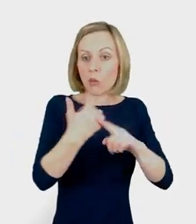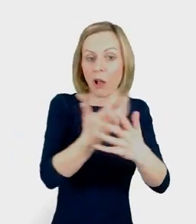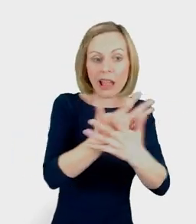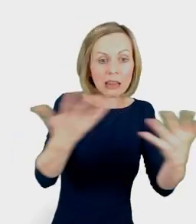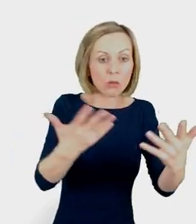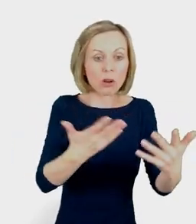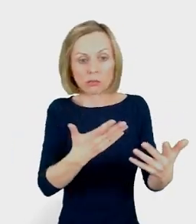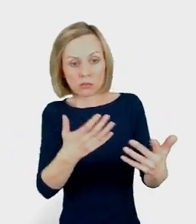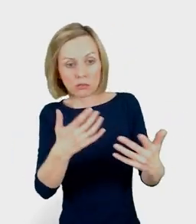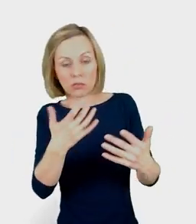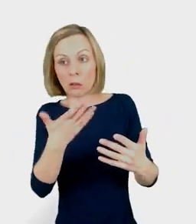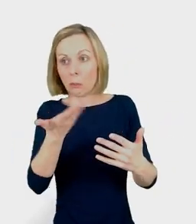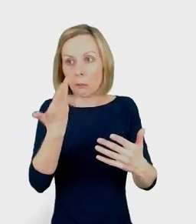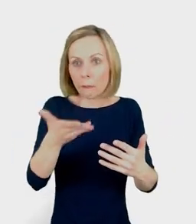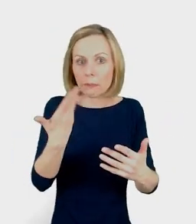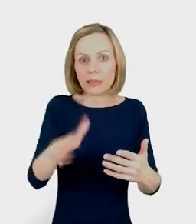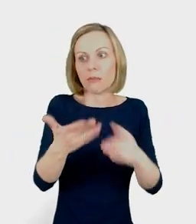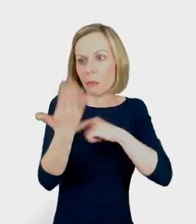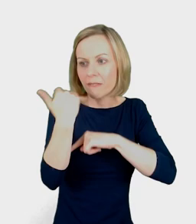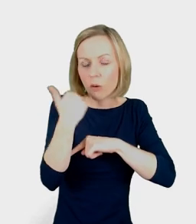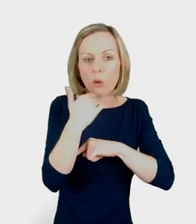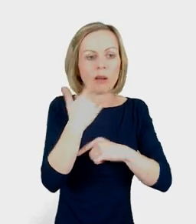central London.